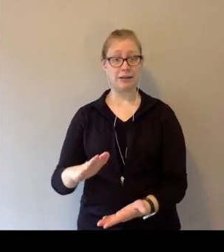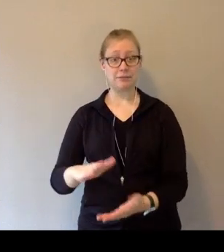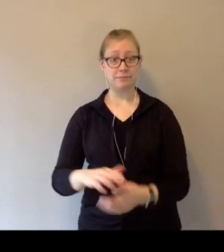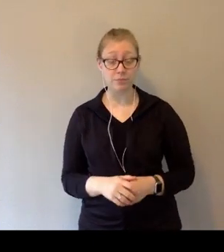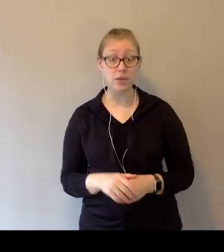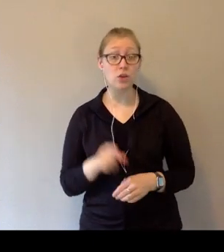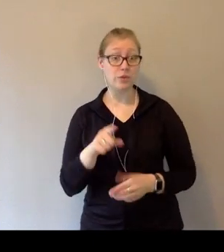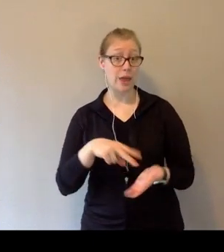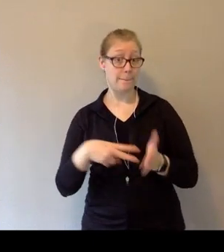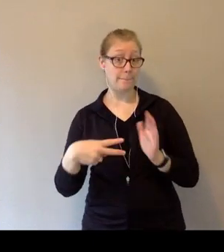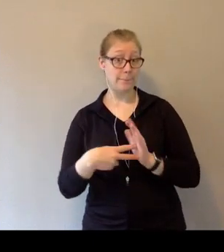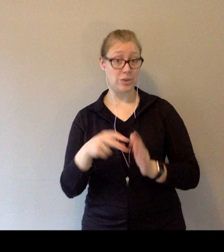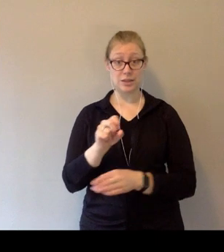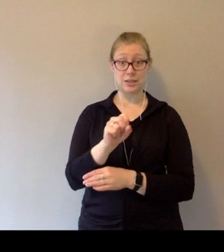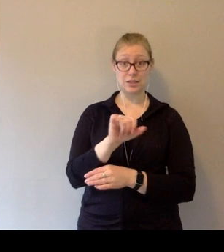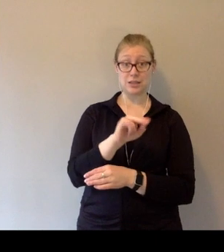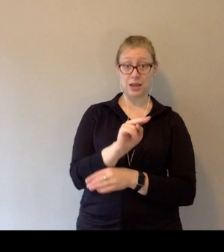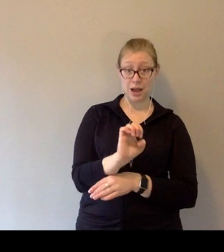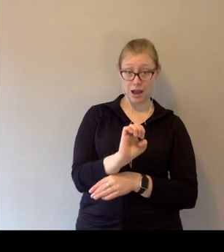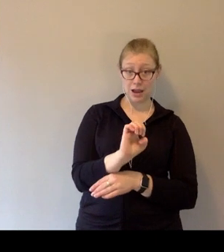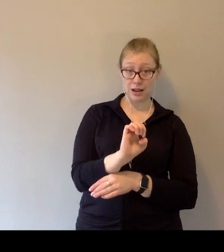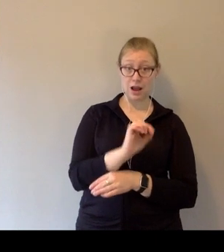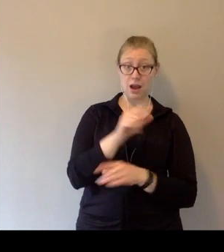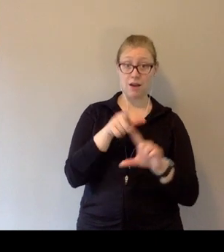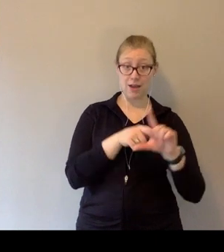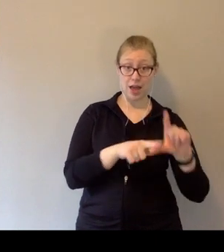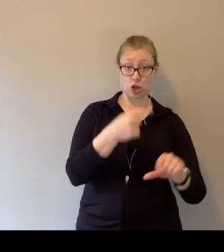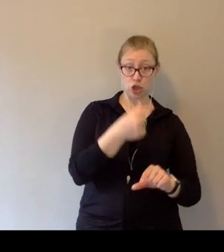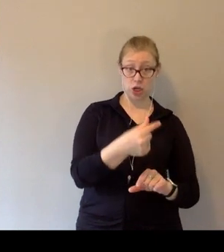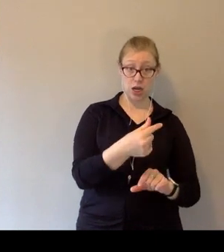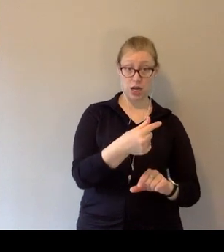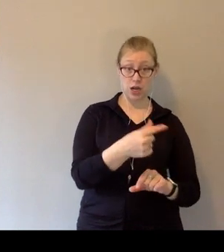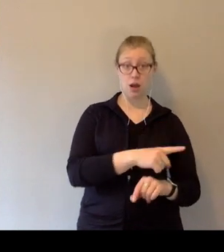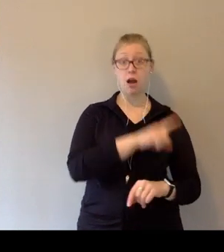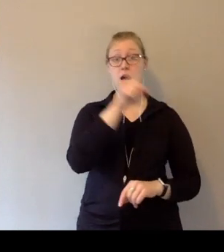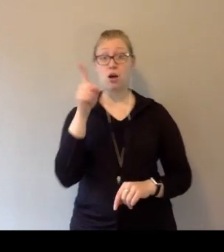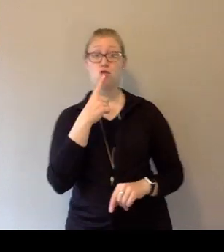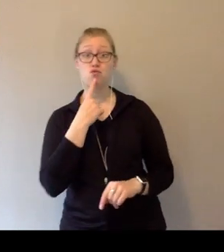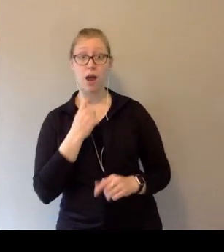G. This means the sine of angle E.